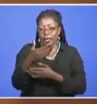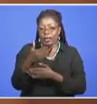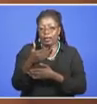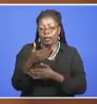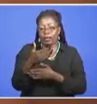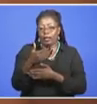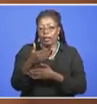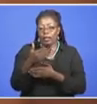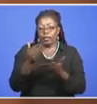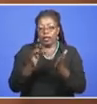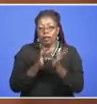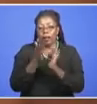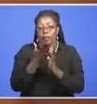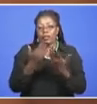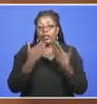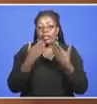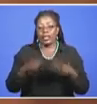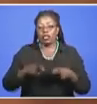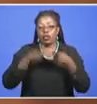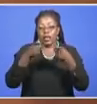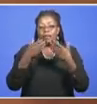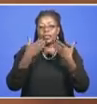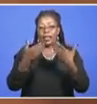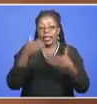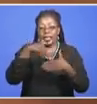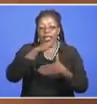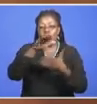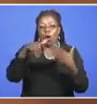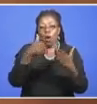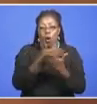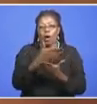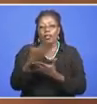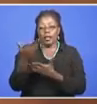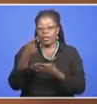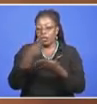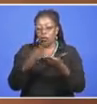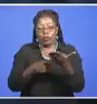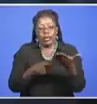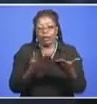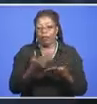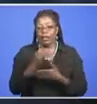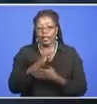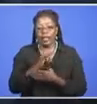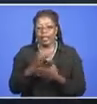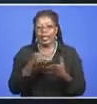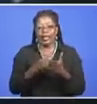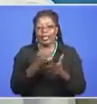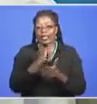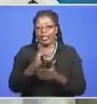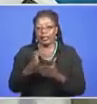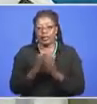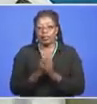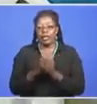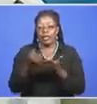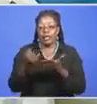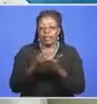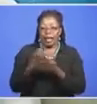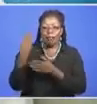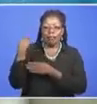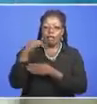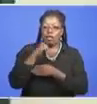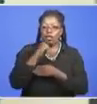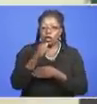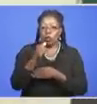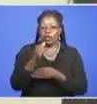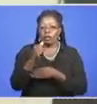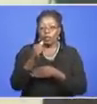us that we are to give thanks in all things and to pull the best out of whatever circumstance. A few grocery store managers who refuse to be